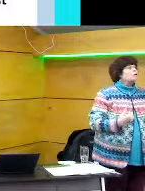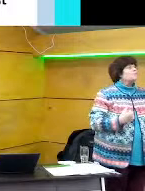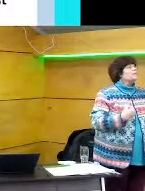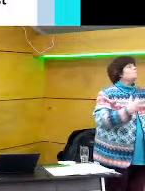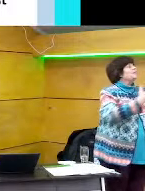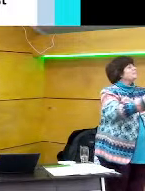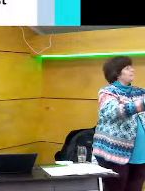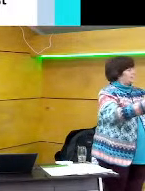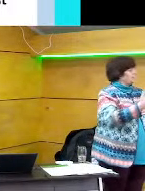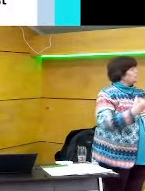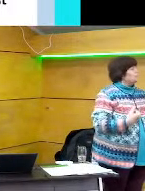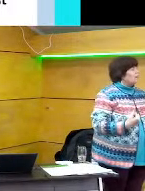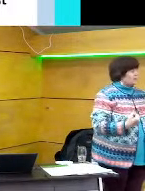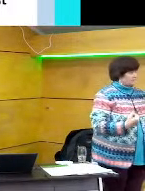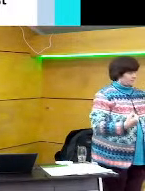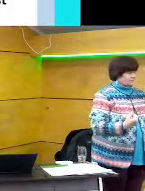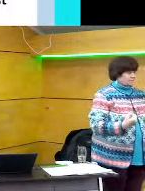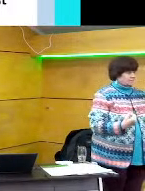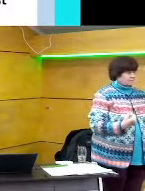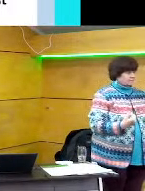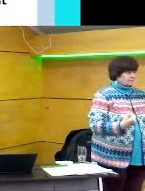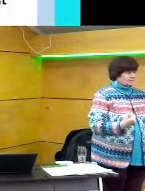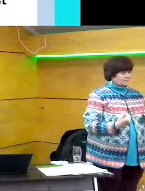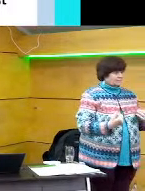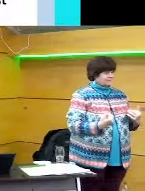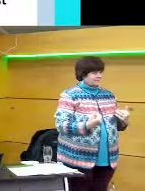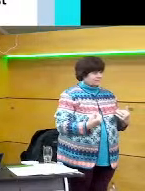That'll help them engage the audience.